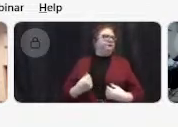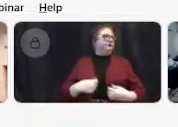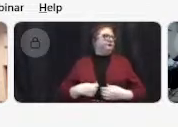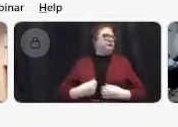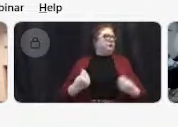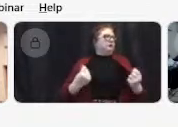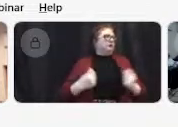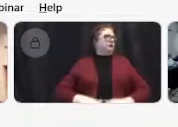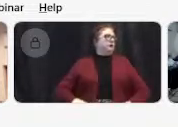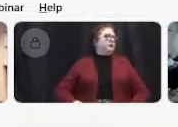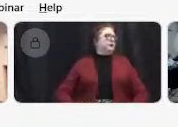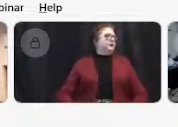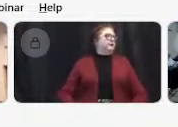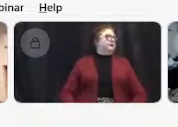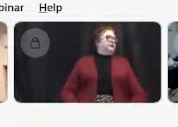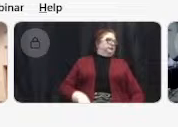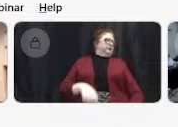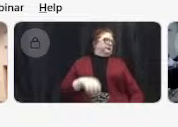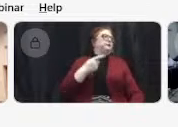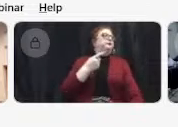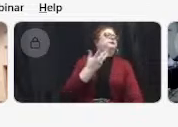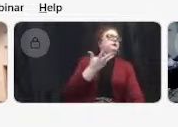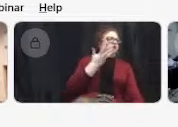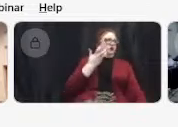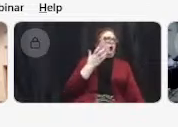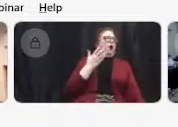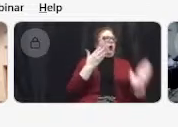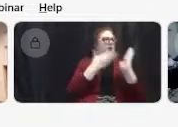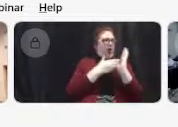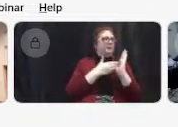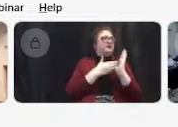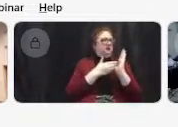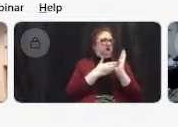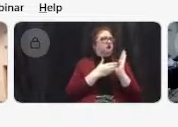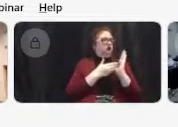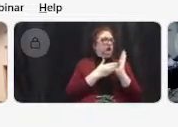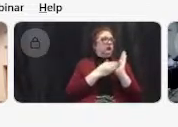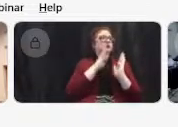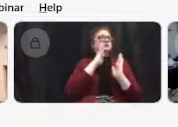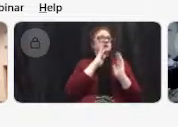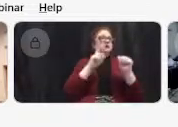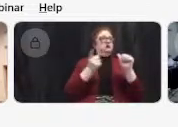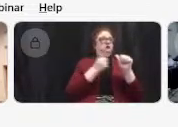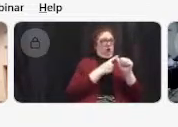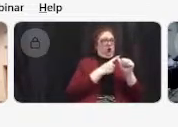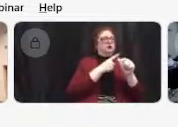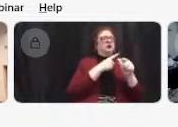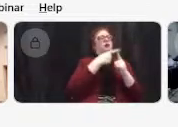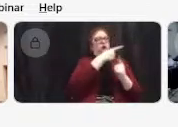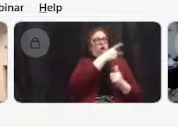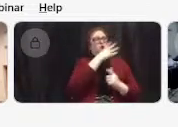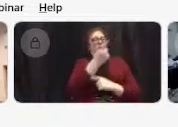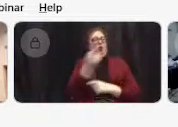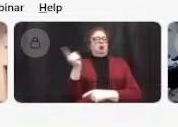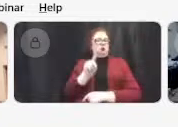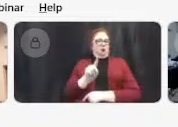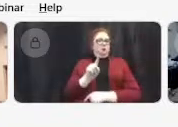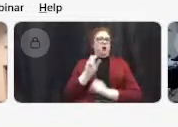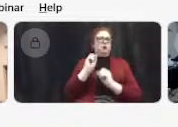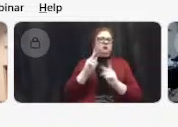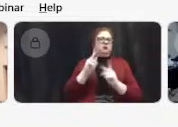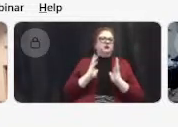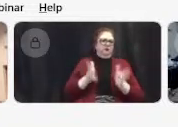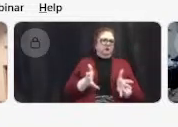the oppositions to speak, and then you come back? Yes, sir. Okay, I'm going to ask you to please take a seat for now, and then we're going to bring you right back up